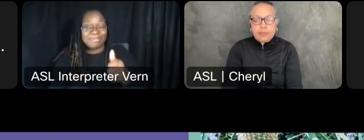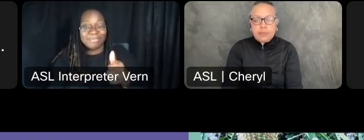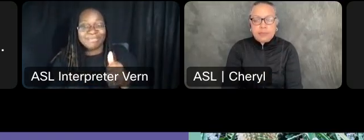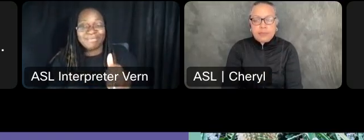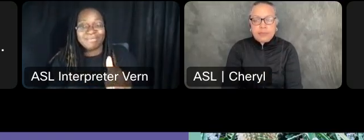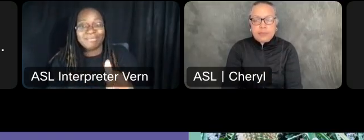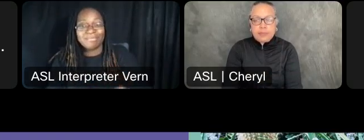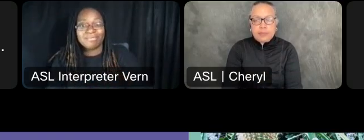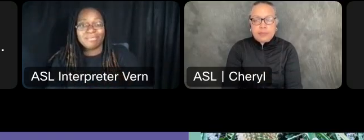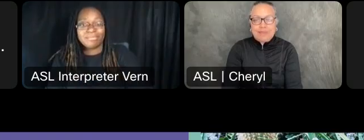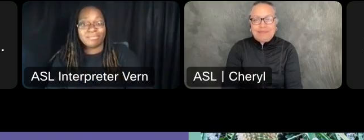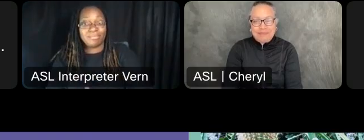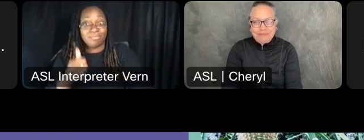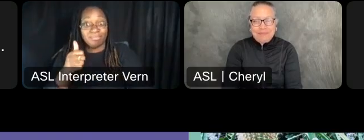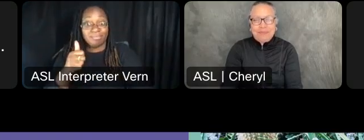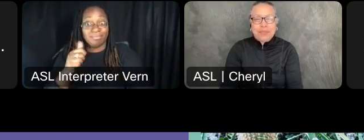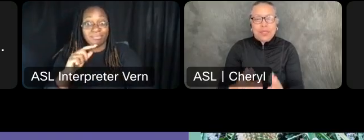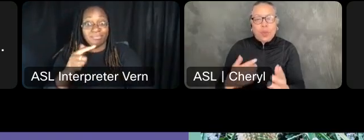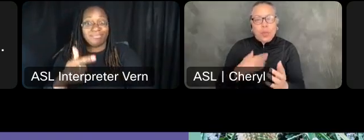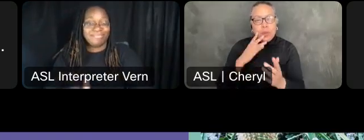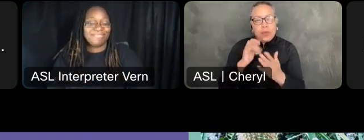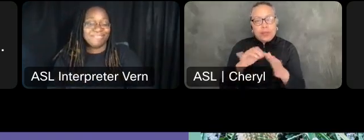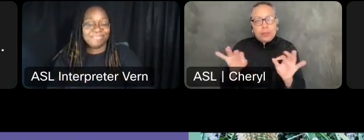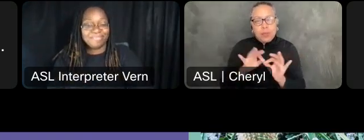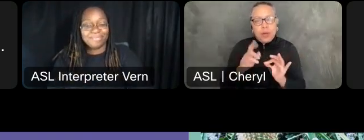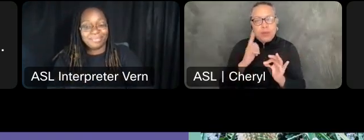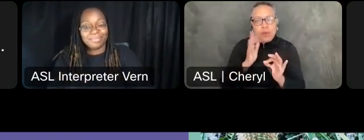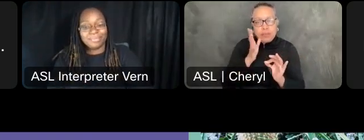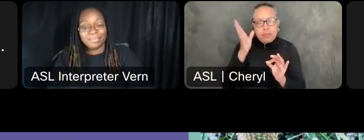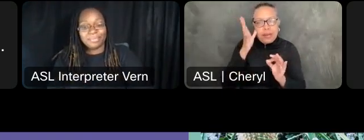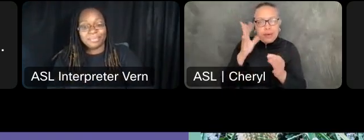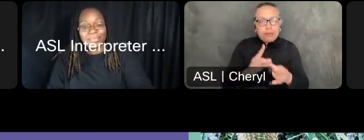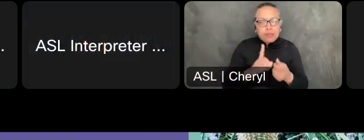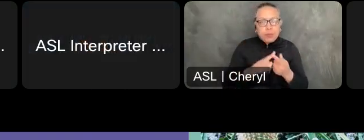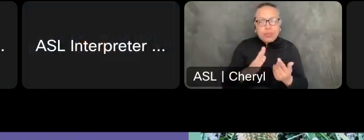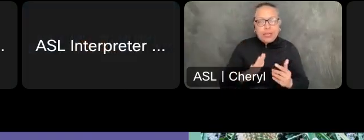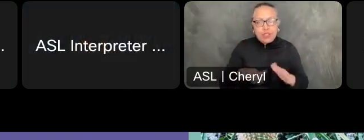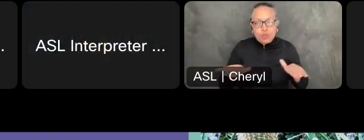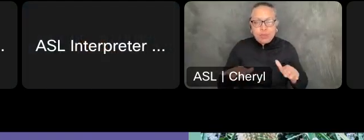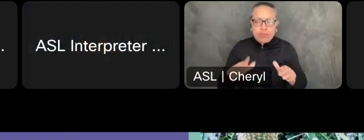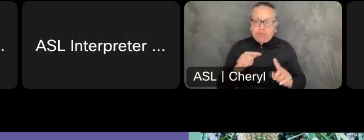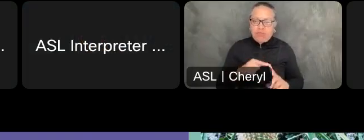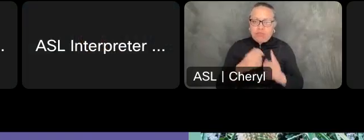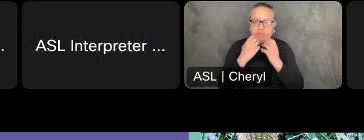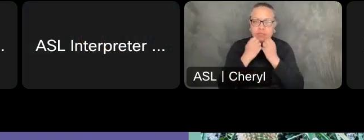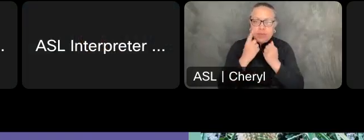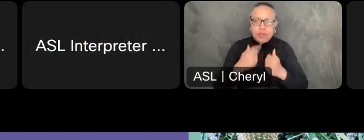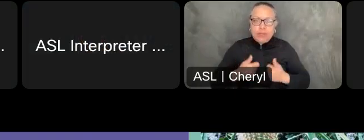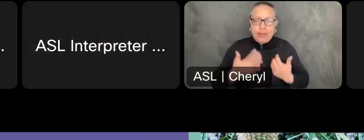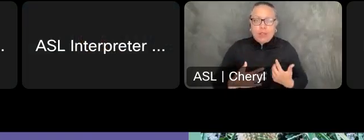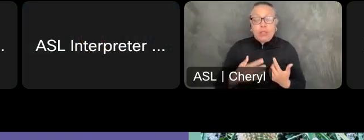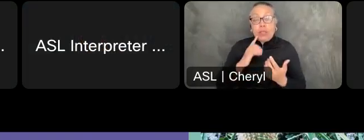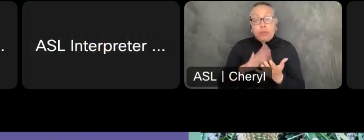is crucial for survivors and their children, to use mental health in order to justify the abuse,